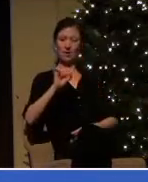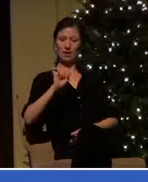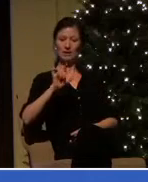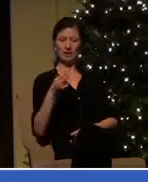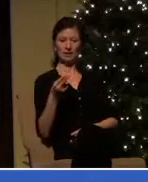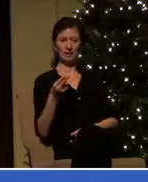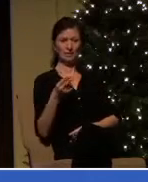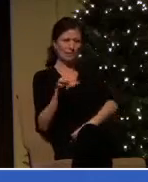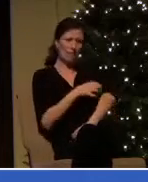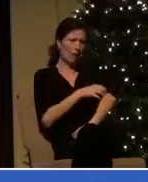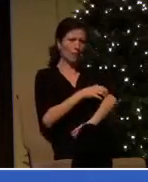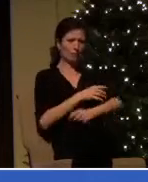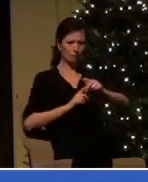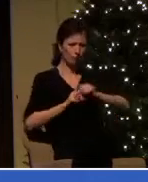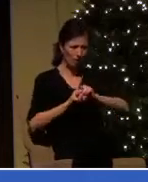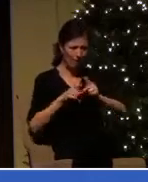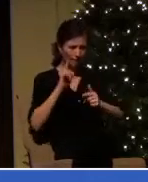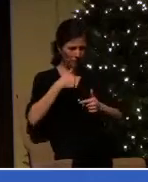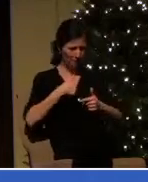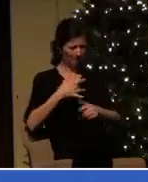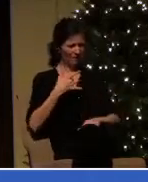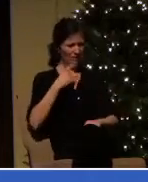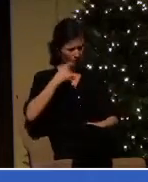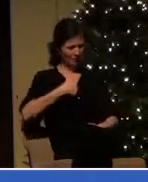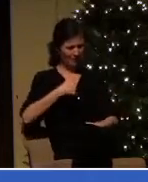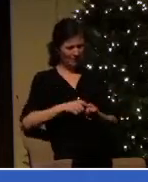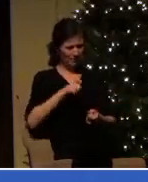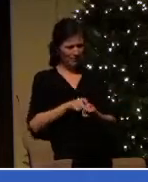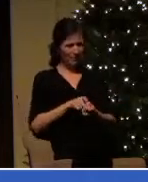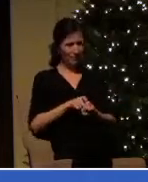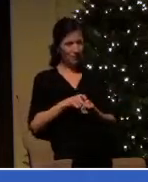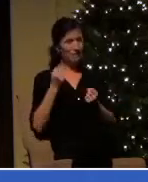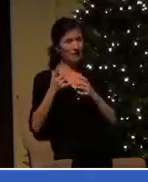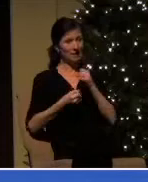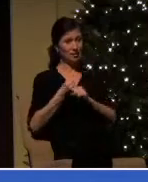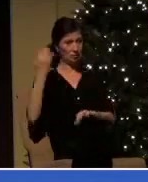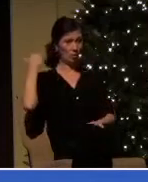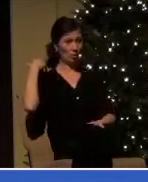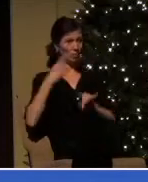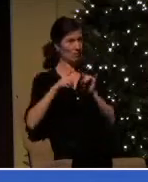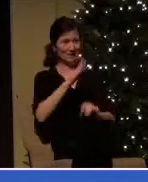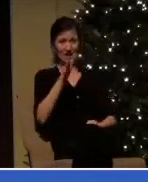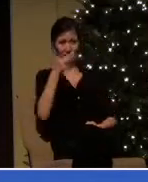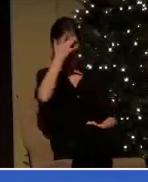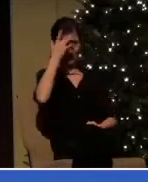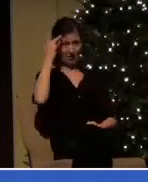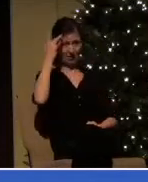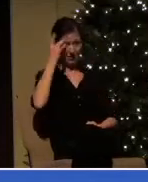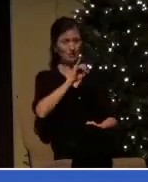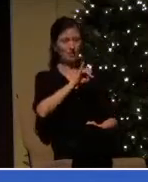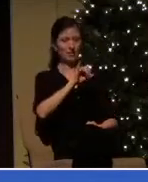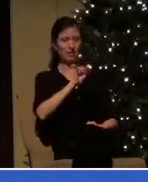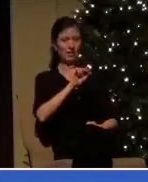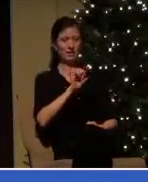in those days, and as I said, this goes back many, many years, but I have never forgotten it, are the verses 2 and 3 of